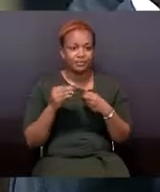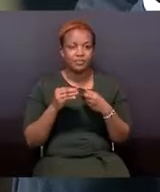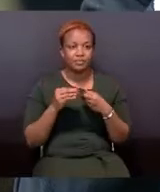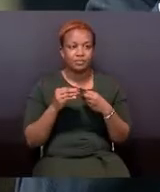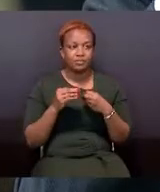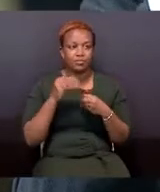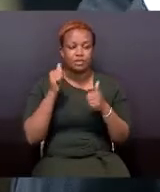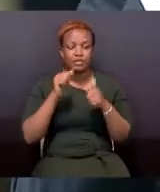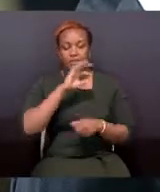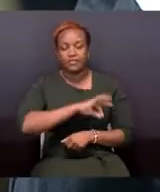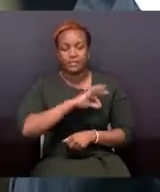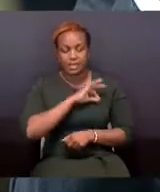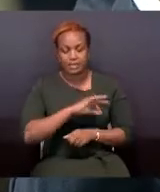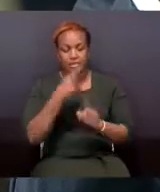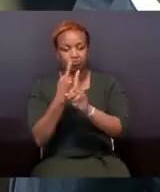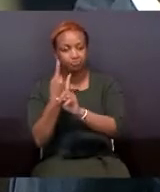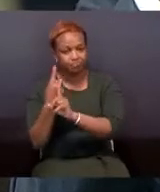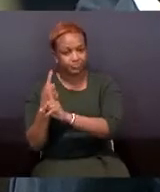fisheries, and so on and so forth.